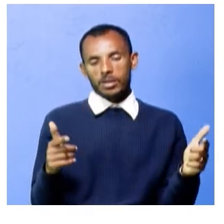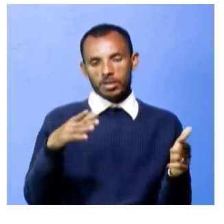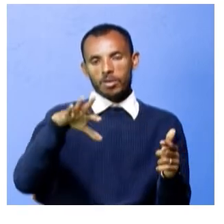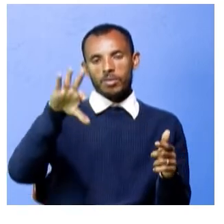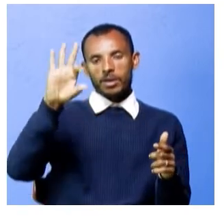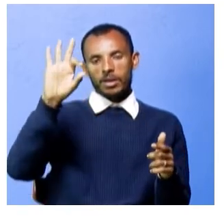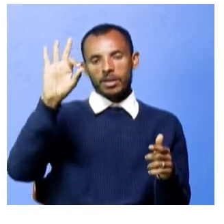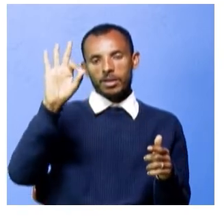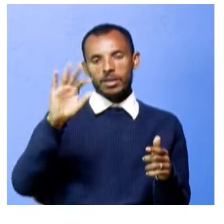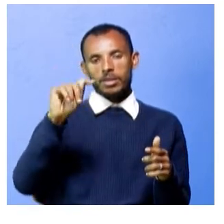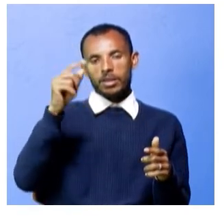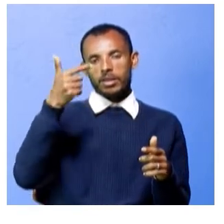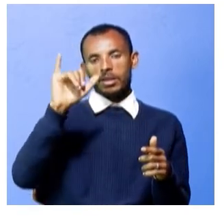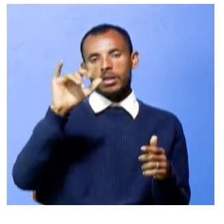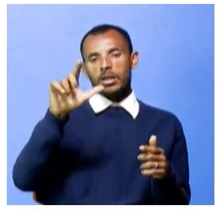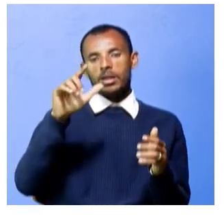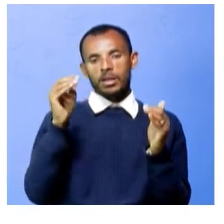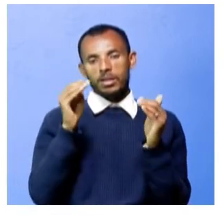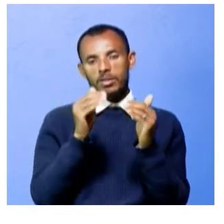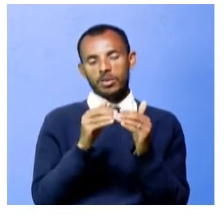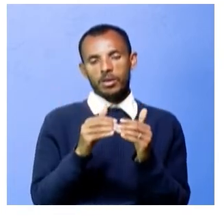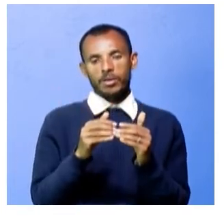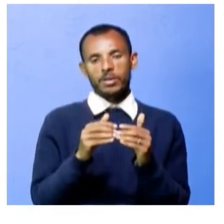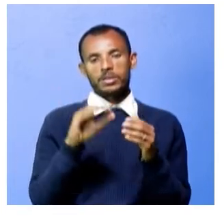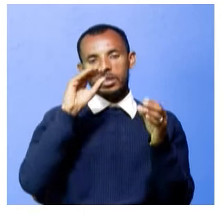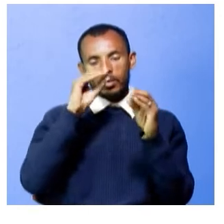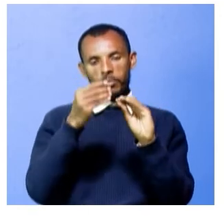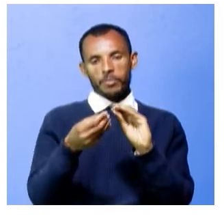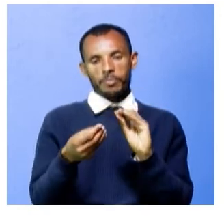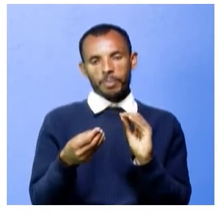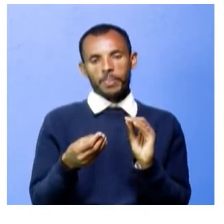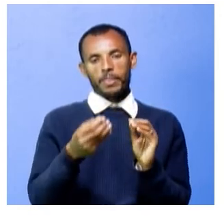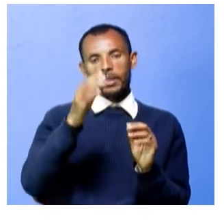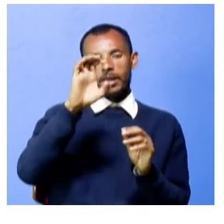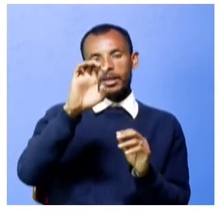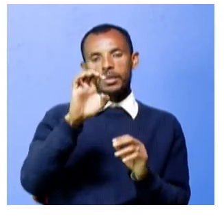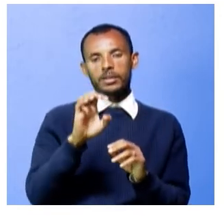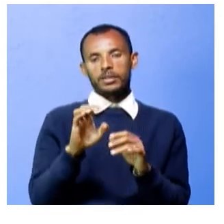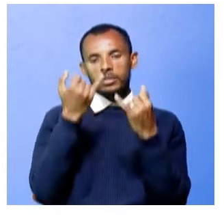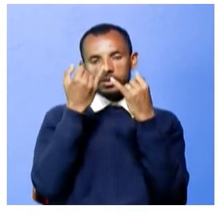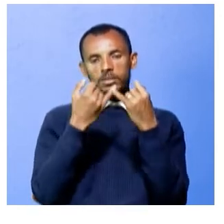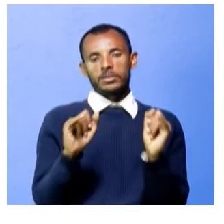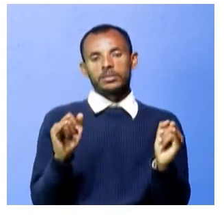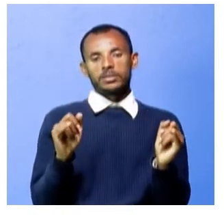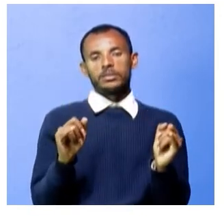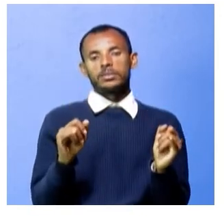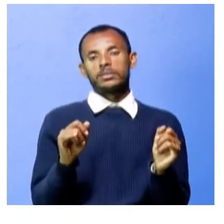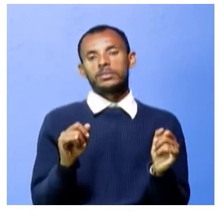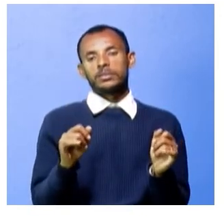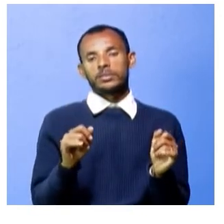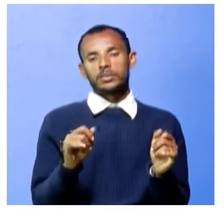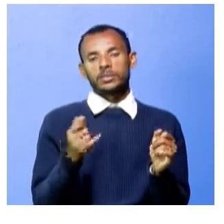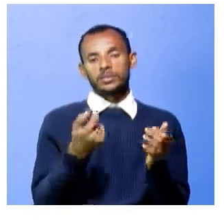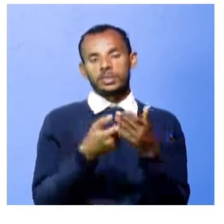obtaining tail is equal to the cardinal number of E over the cardinal number of